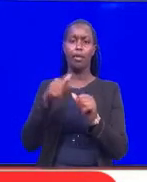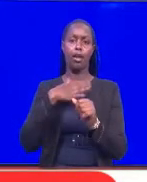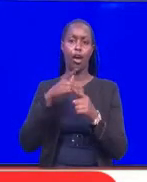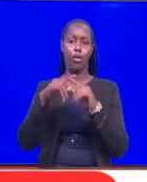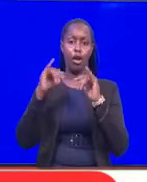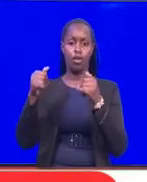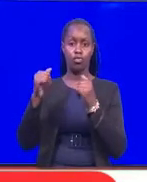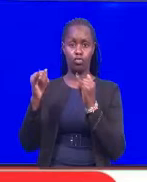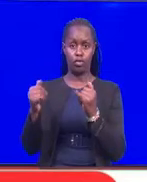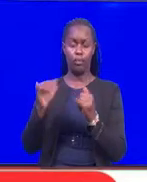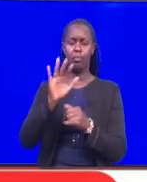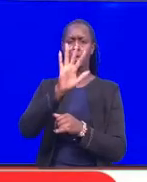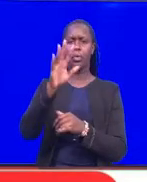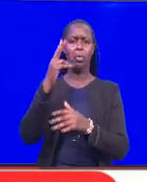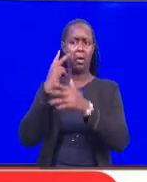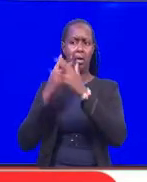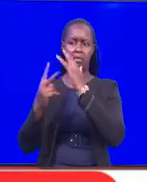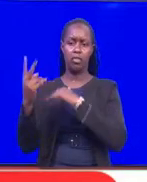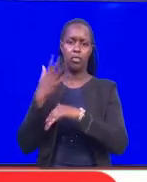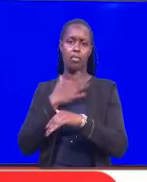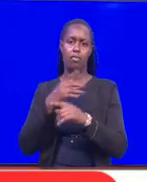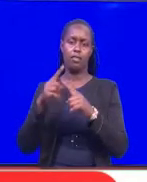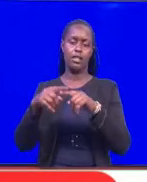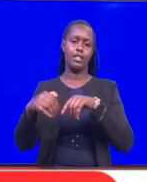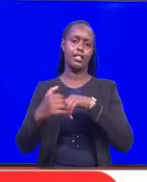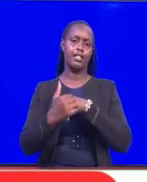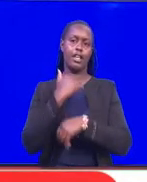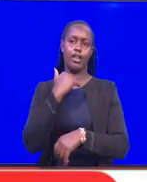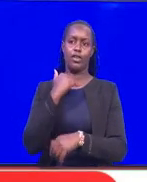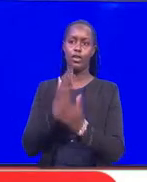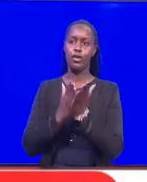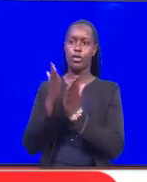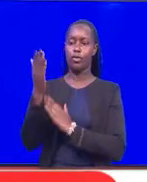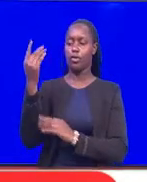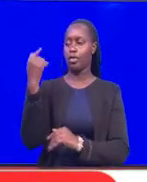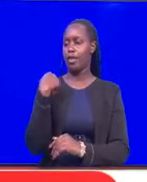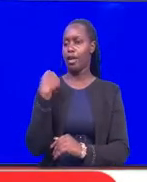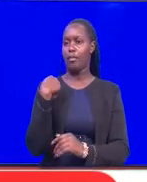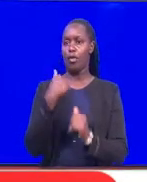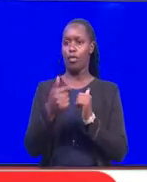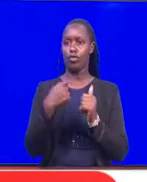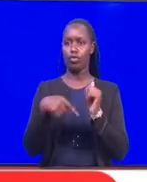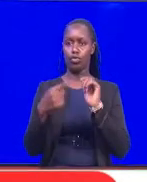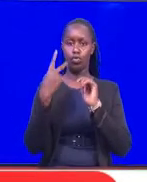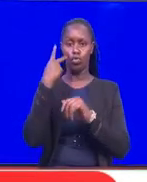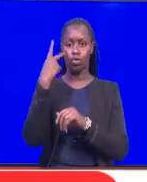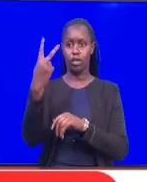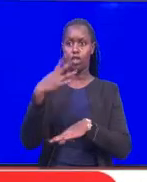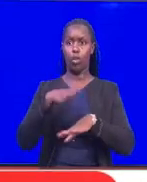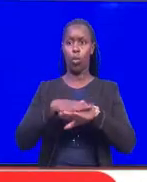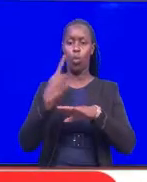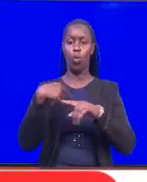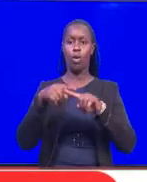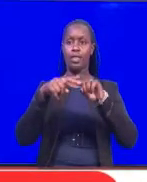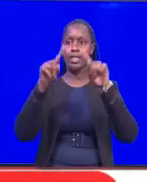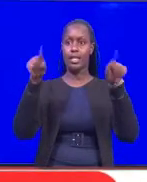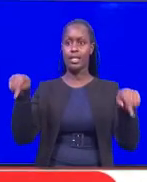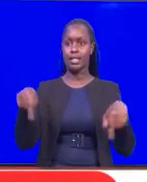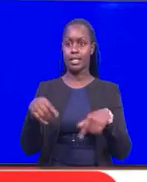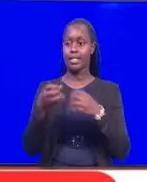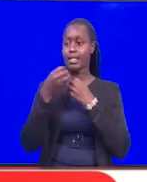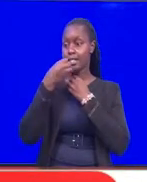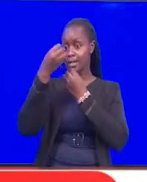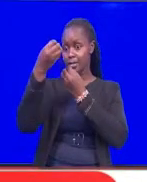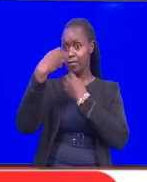and reviews on the news. Through the numbers that will be running on your screen, let me know and I'll be happy to sample